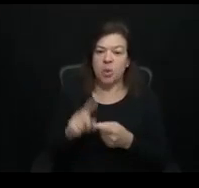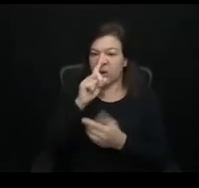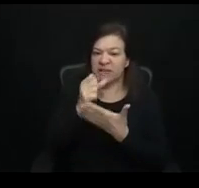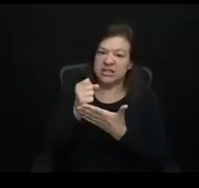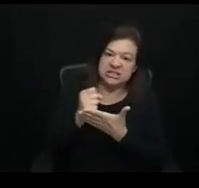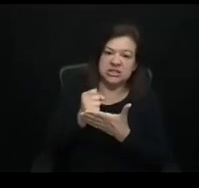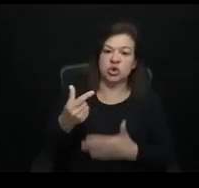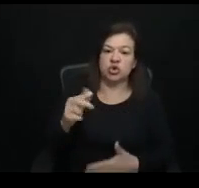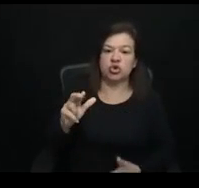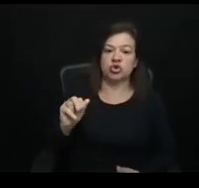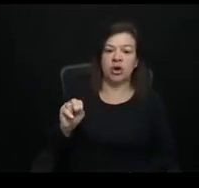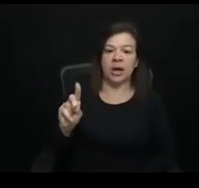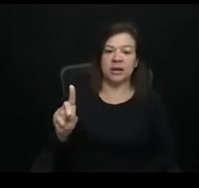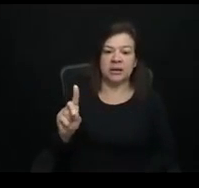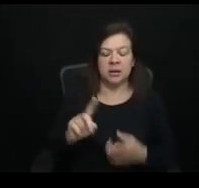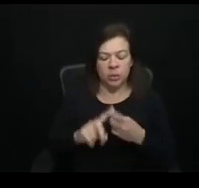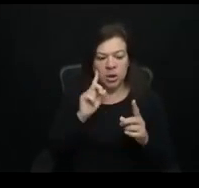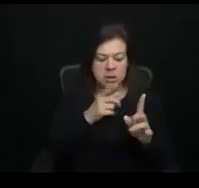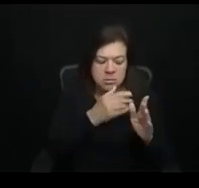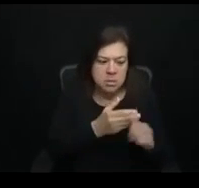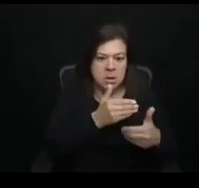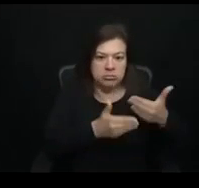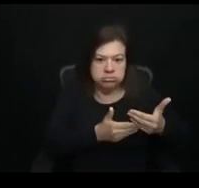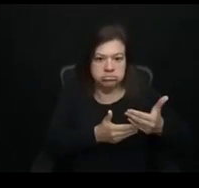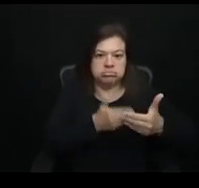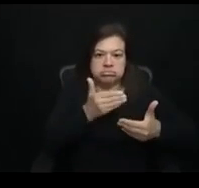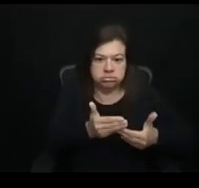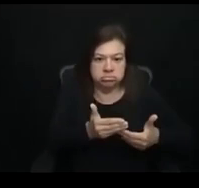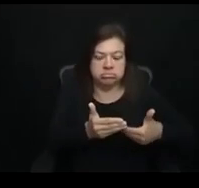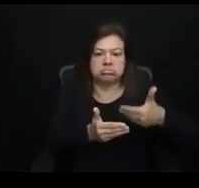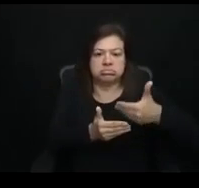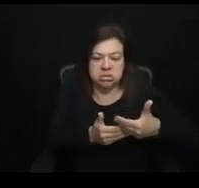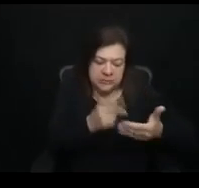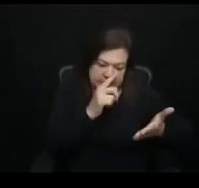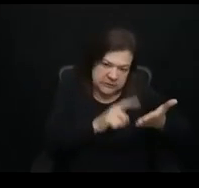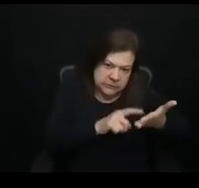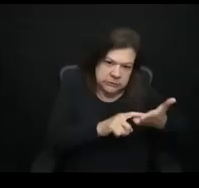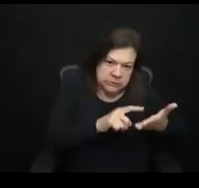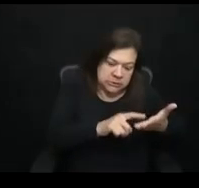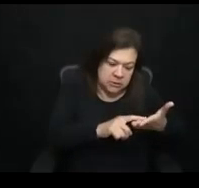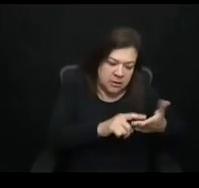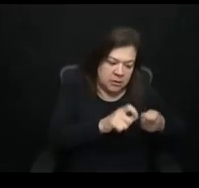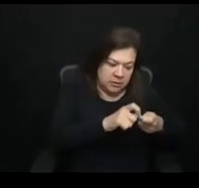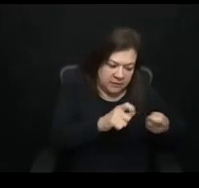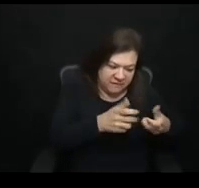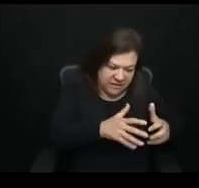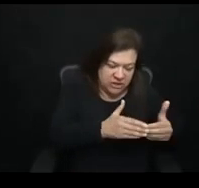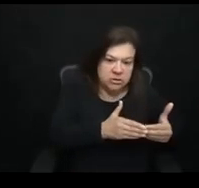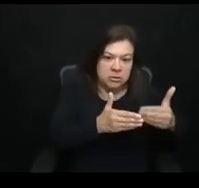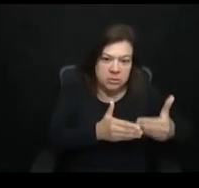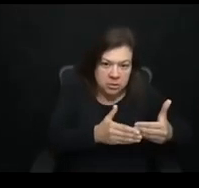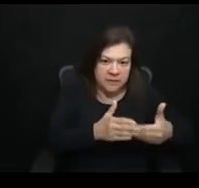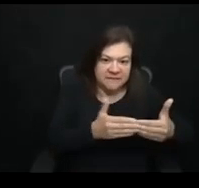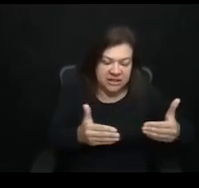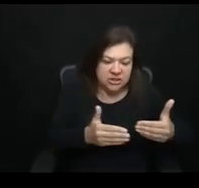sure we're moving step by step, tying up each area of the fire, and so I look forward to that part. We're